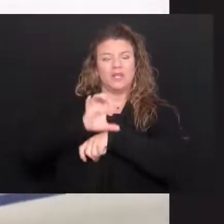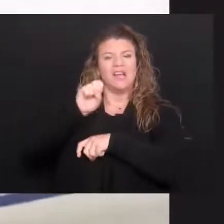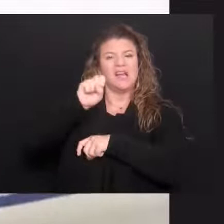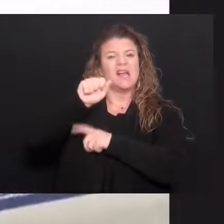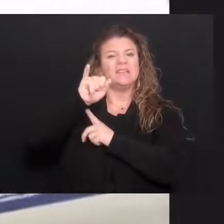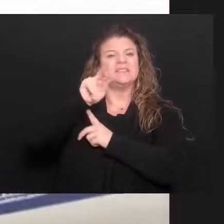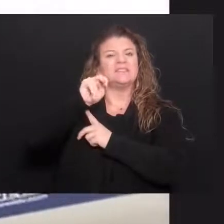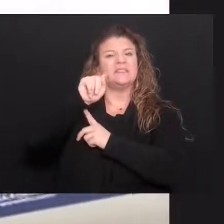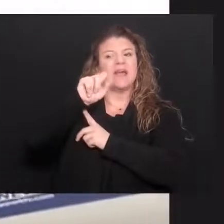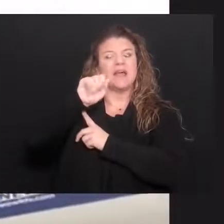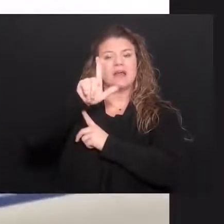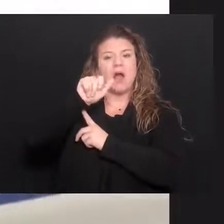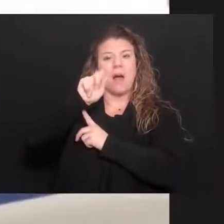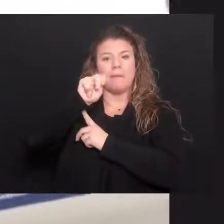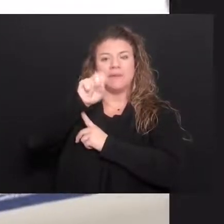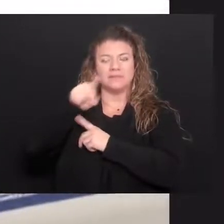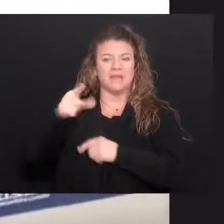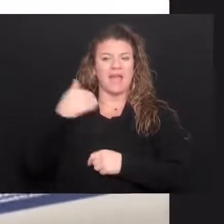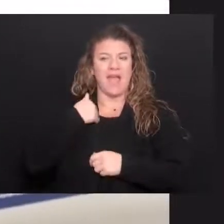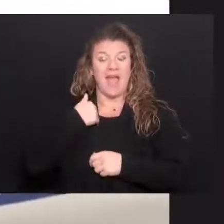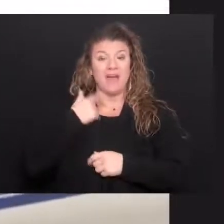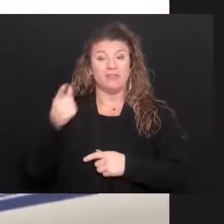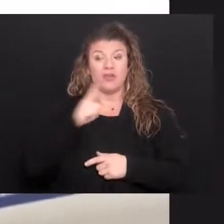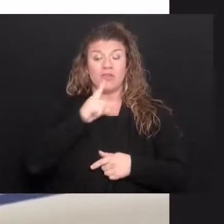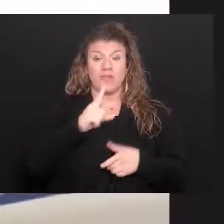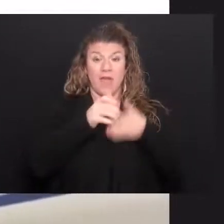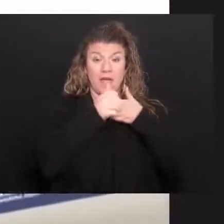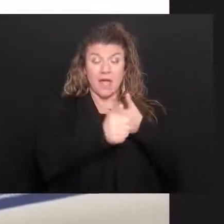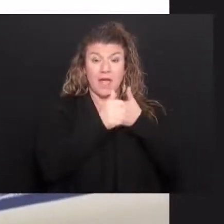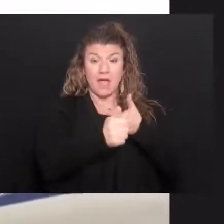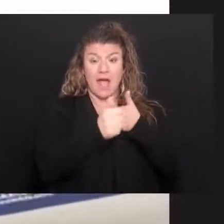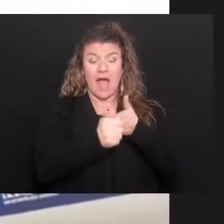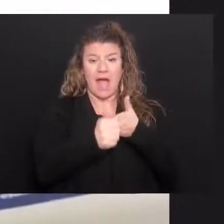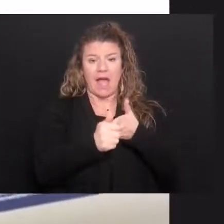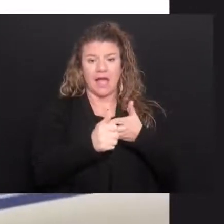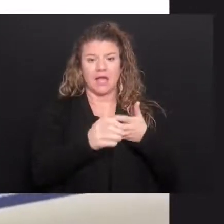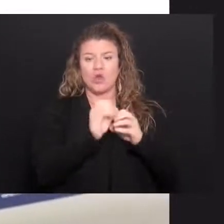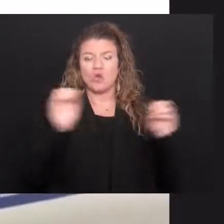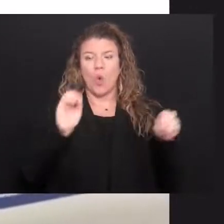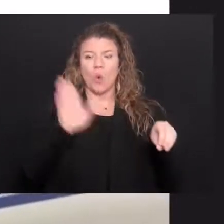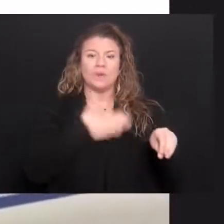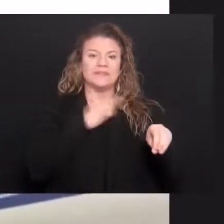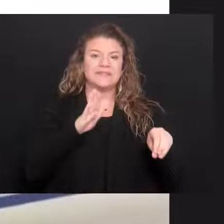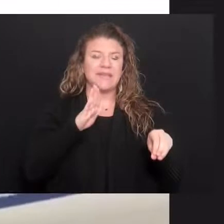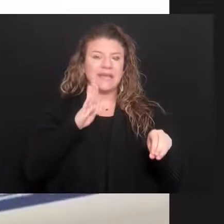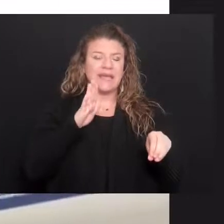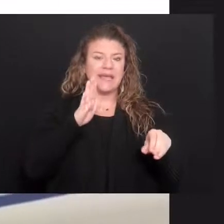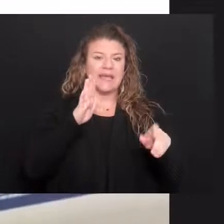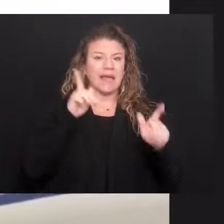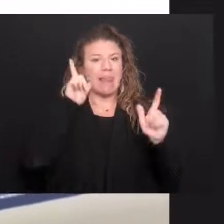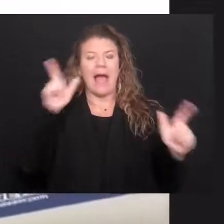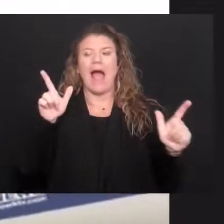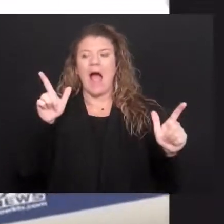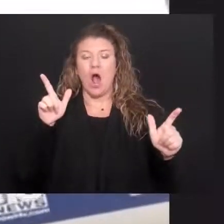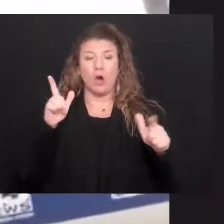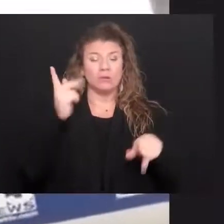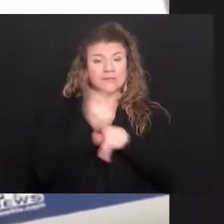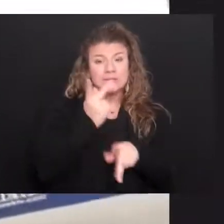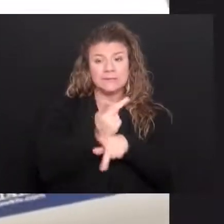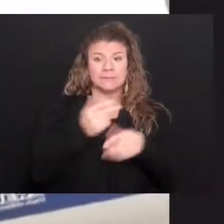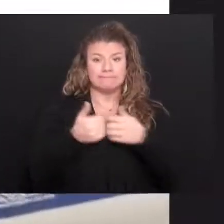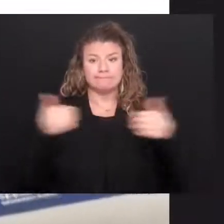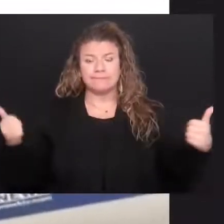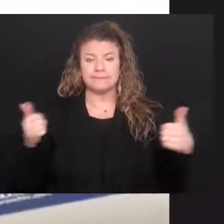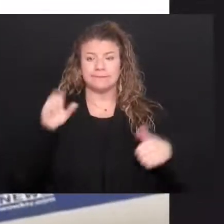with, is when are the guidance was no singing out loud, spaced 6 feet apart or every